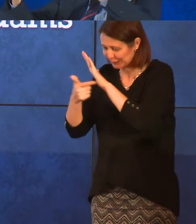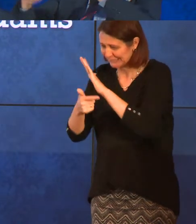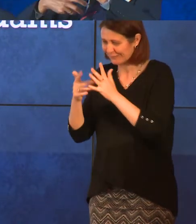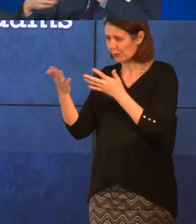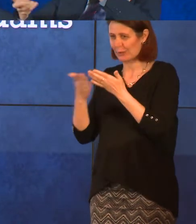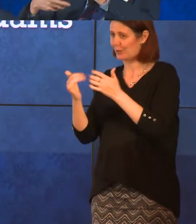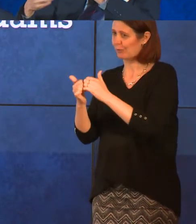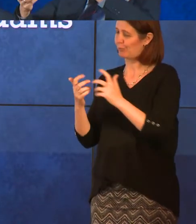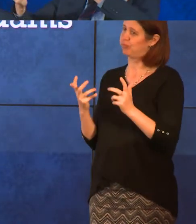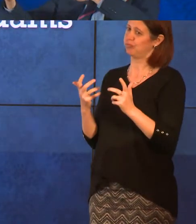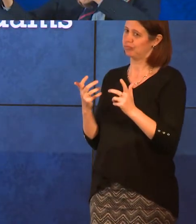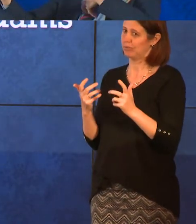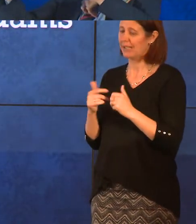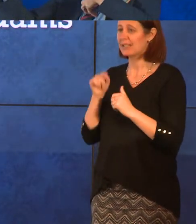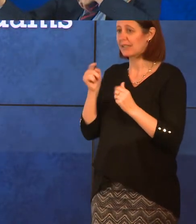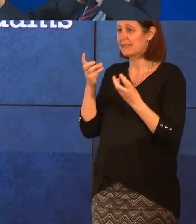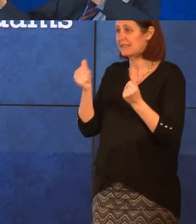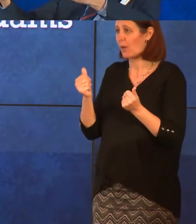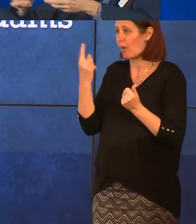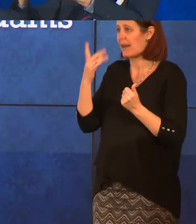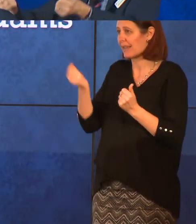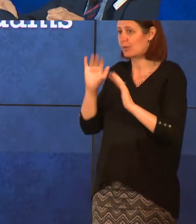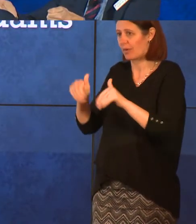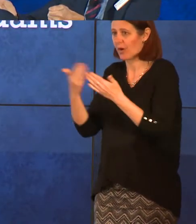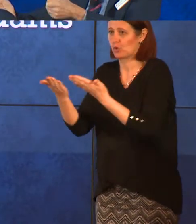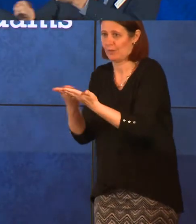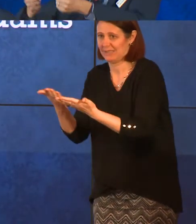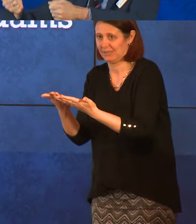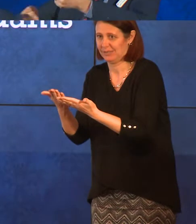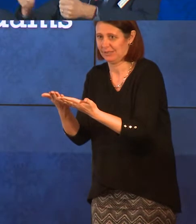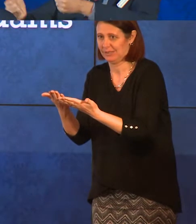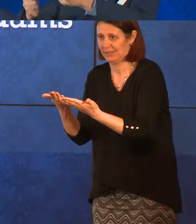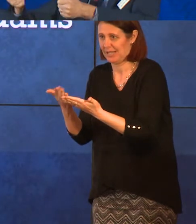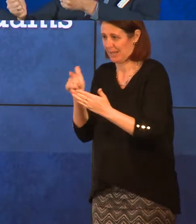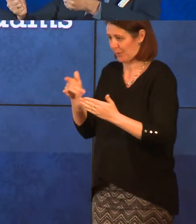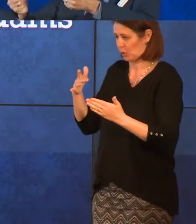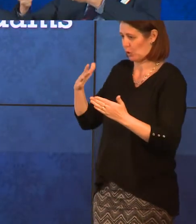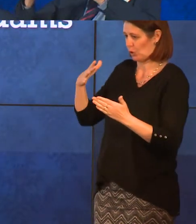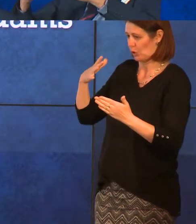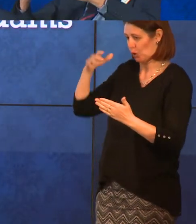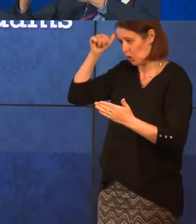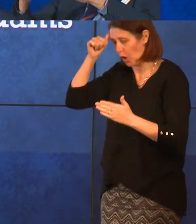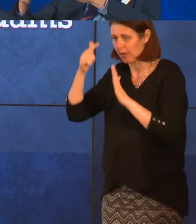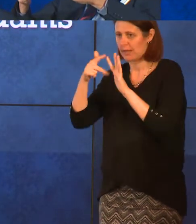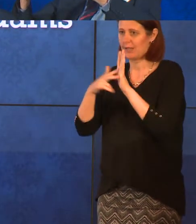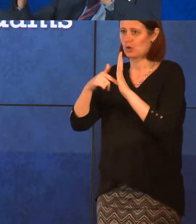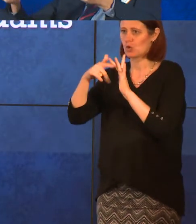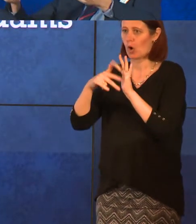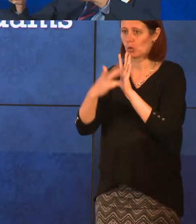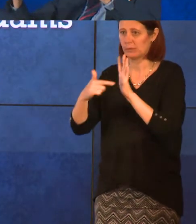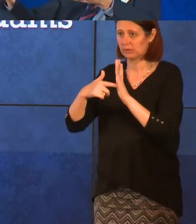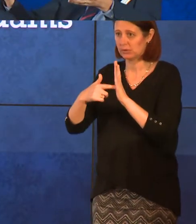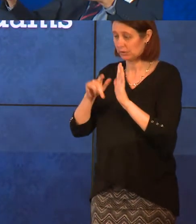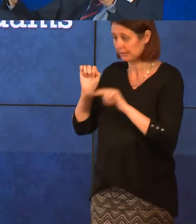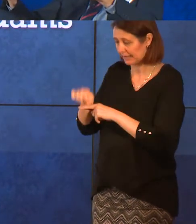that, okay, someone's going to be providing services, you want to know what those services are and what your entitlements are, that's fine, but that